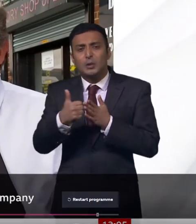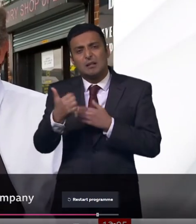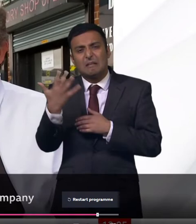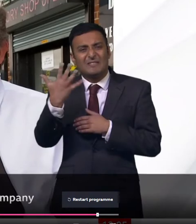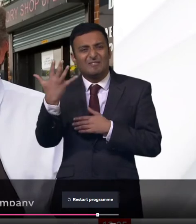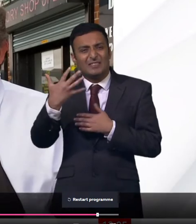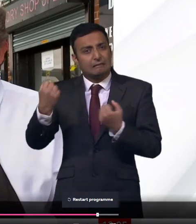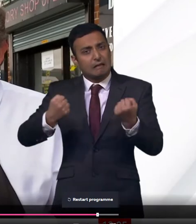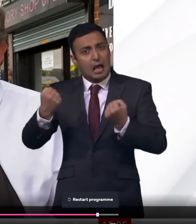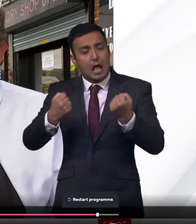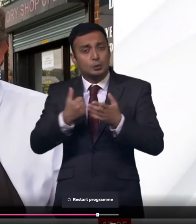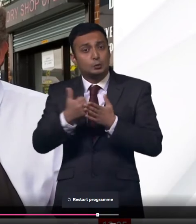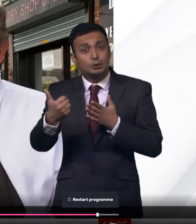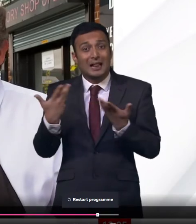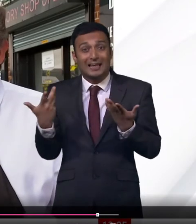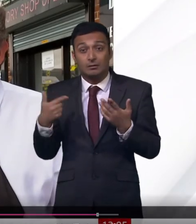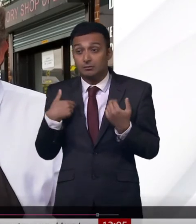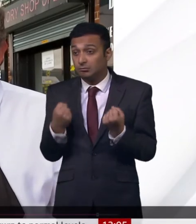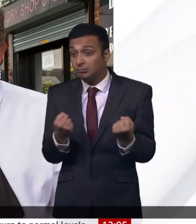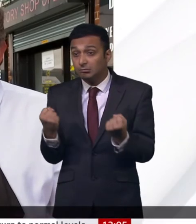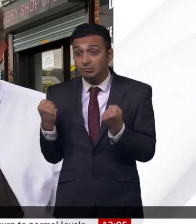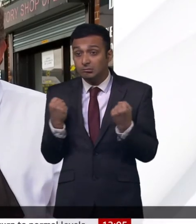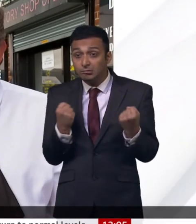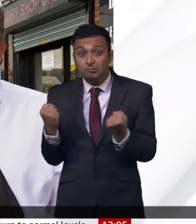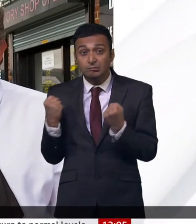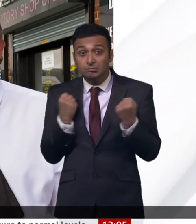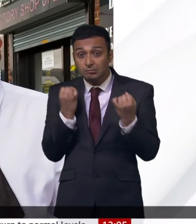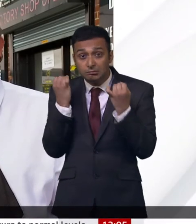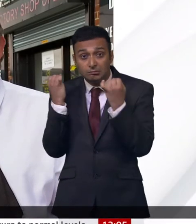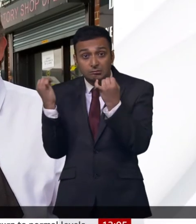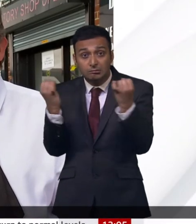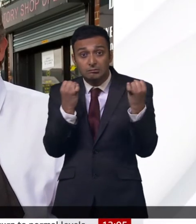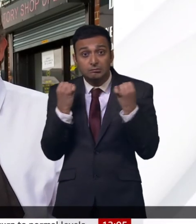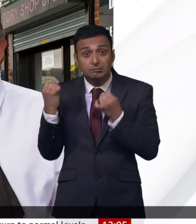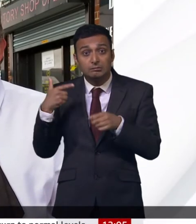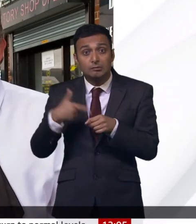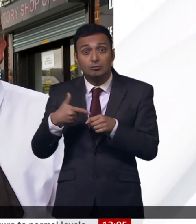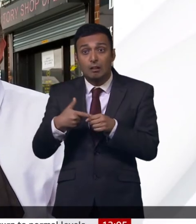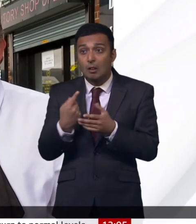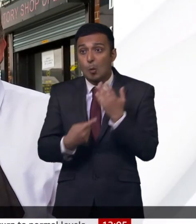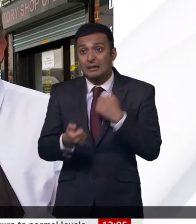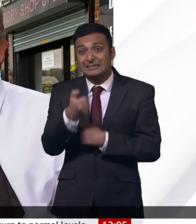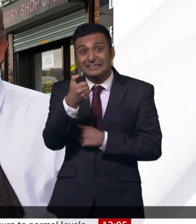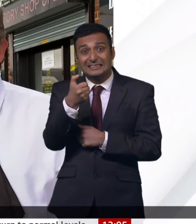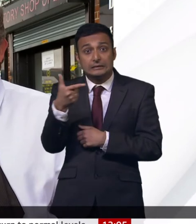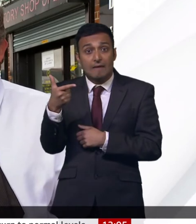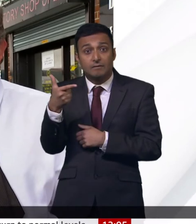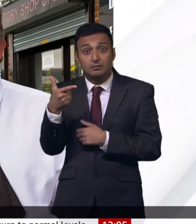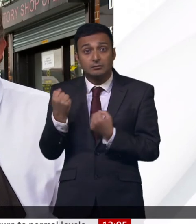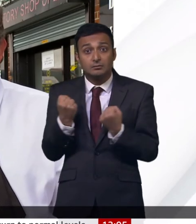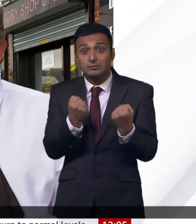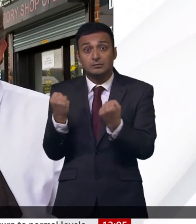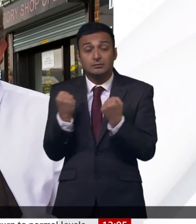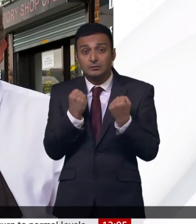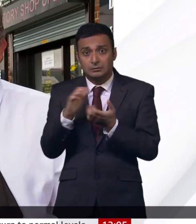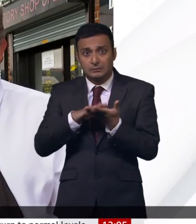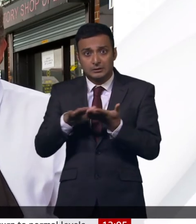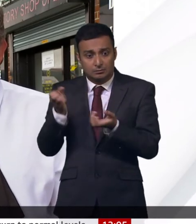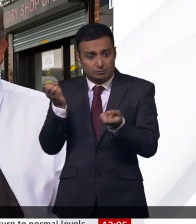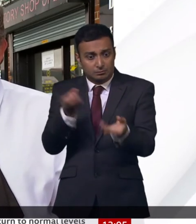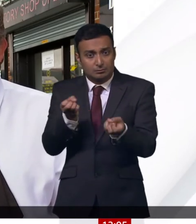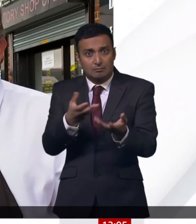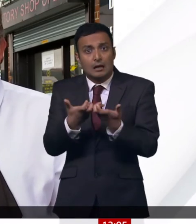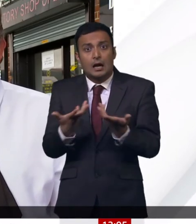we are only able to get 6 to 7 on the road, which has meant in the last week a